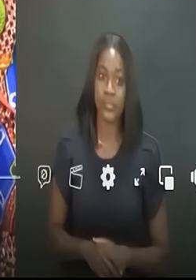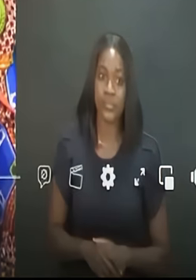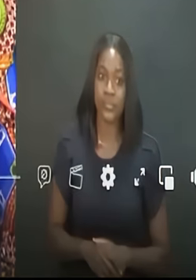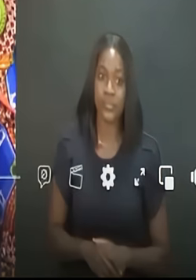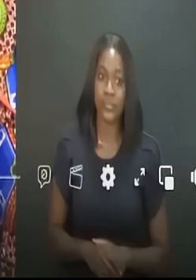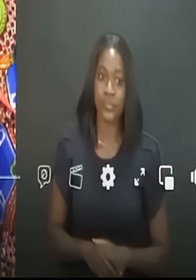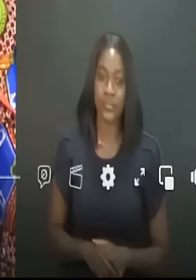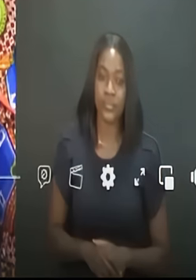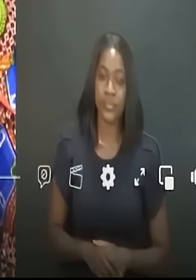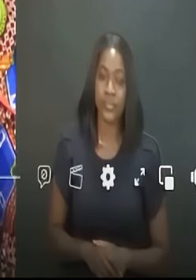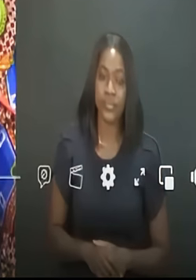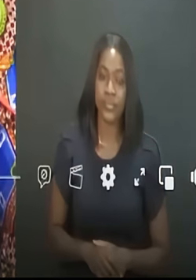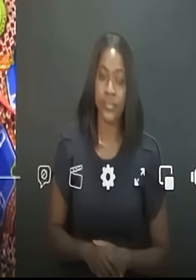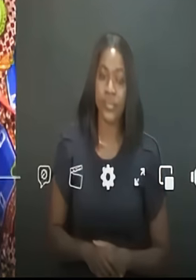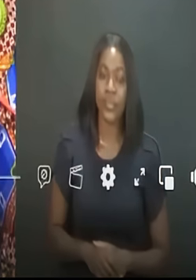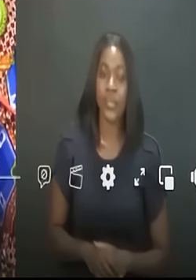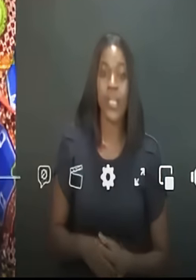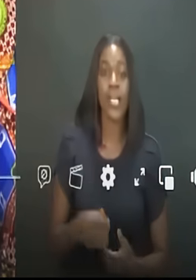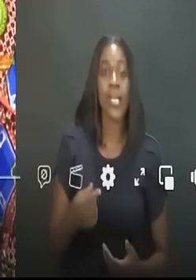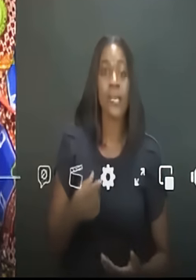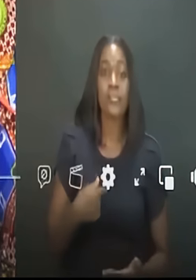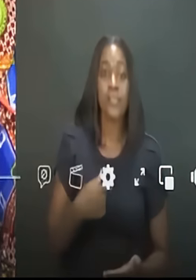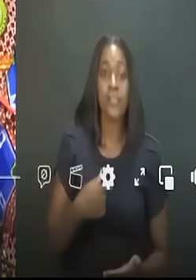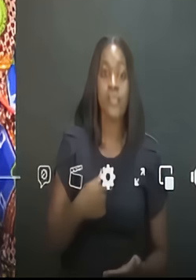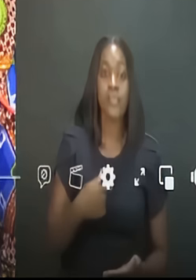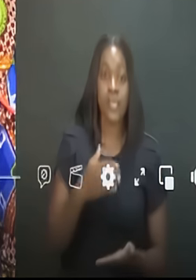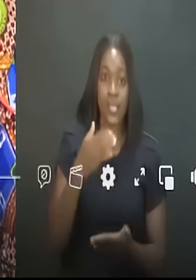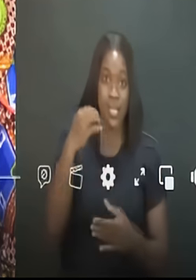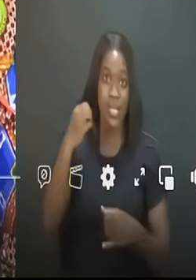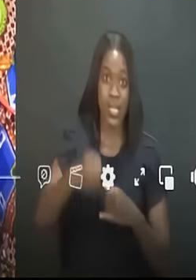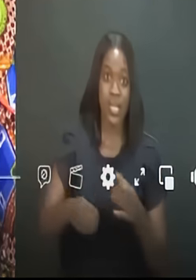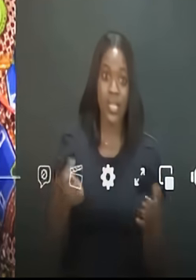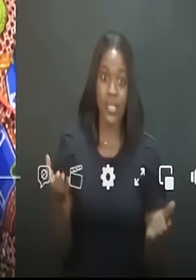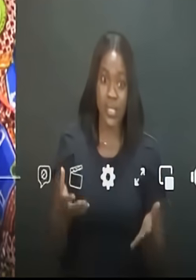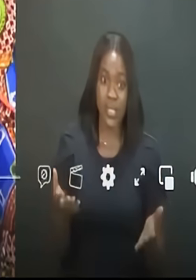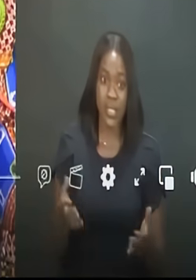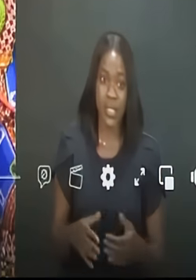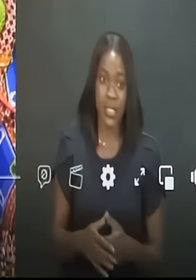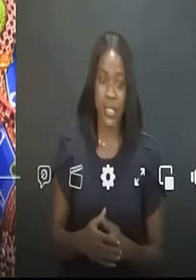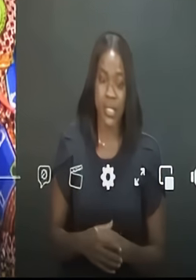Mr. Speaker, I will rest my case. I just needed to